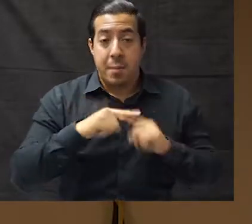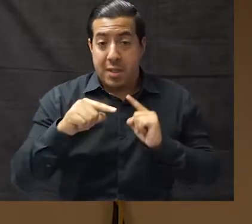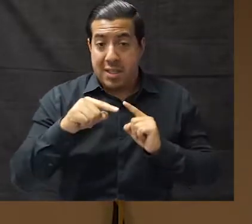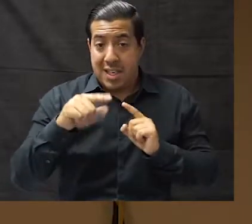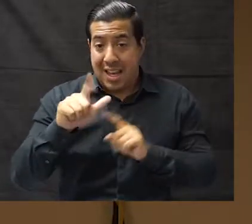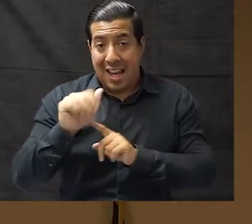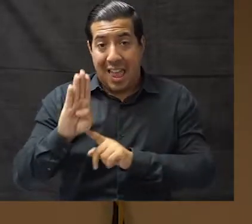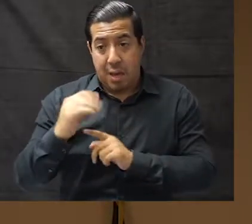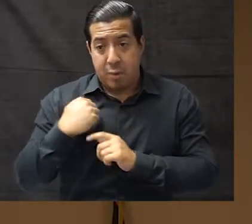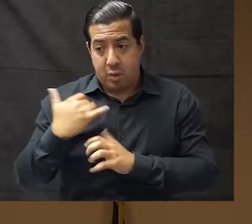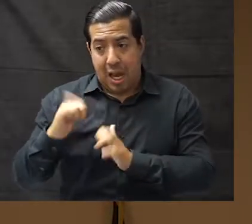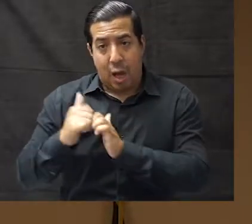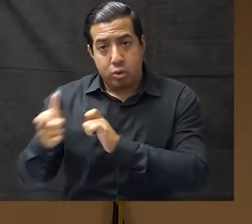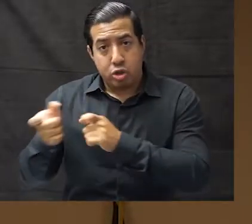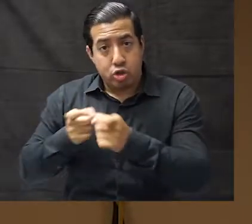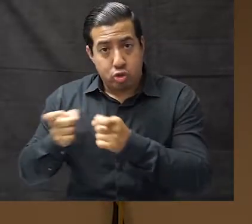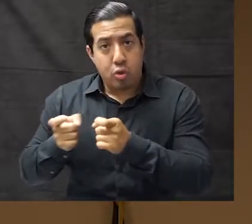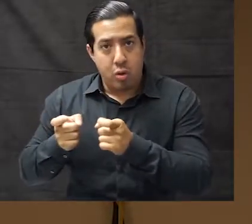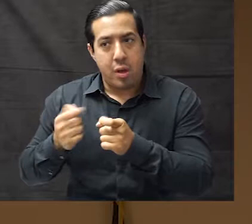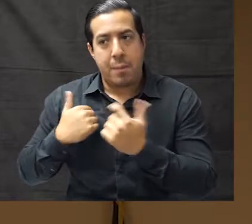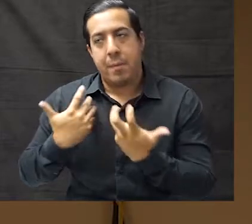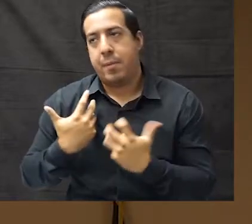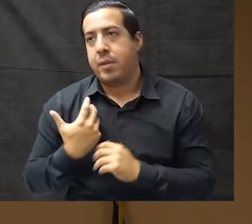them until paramedics arrive.